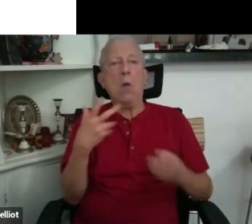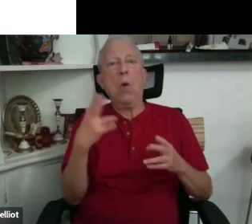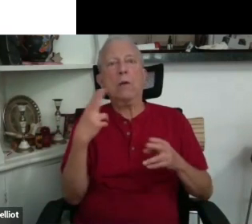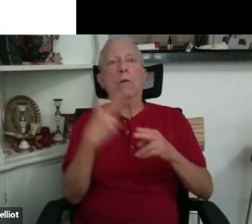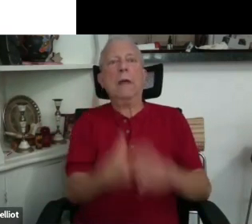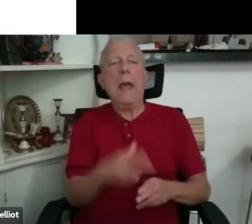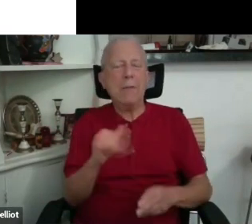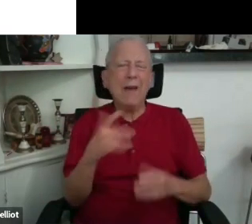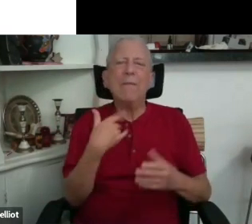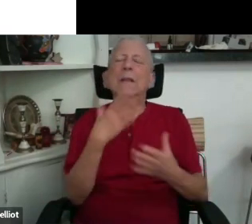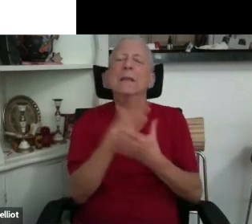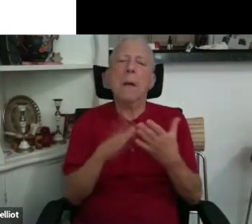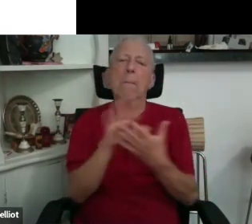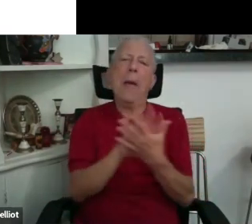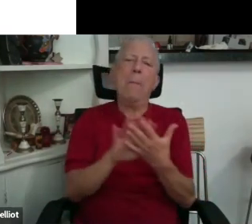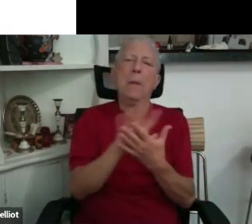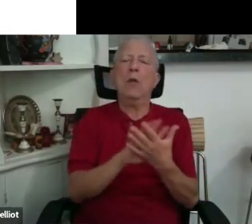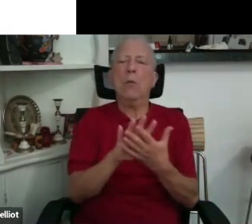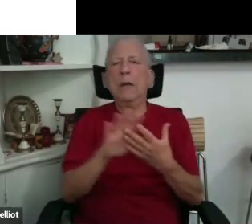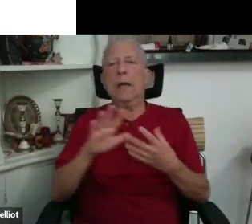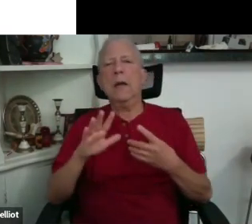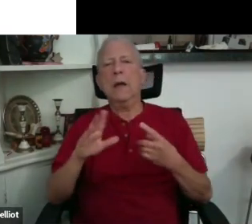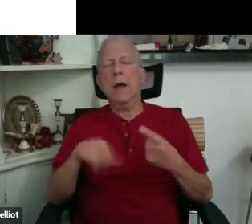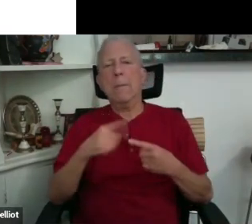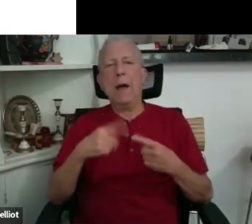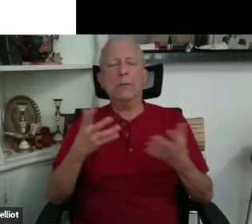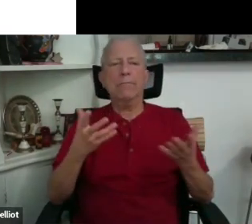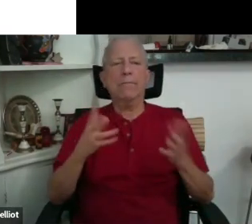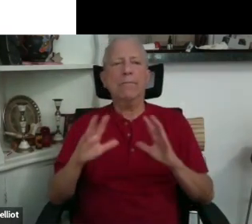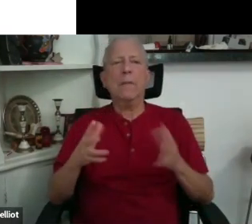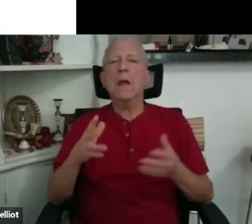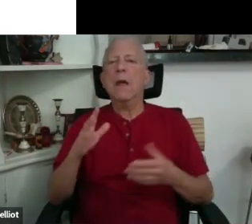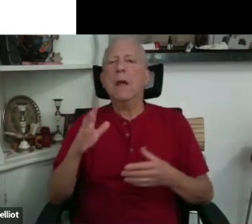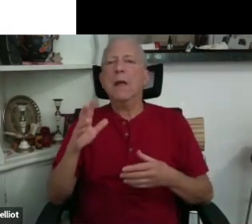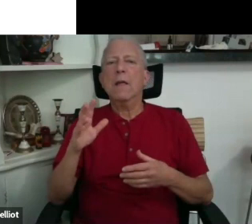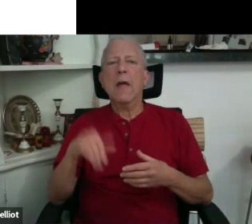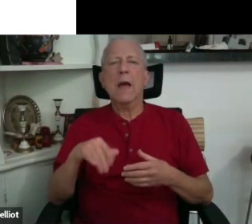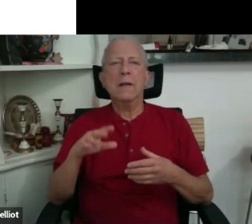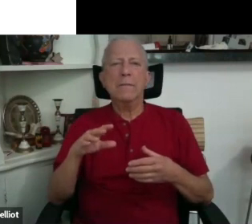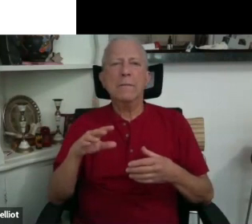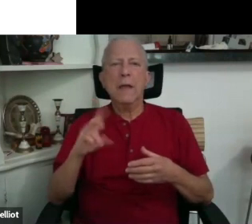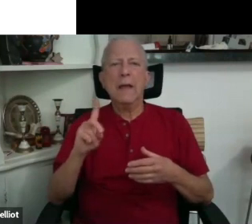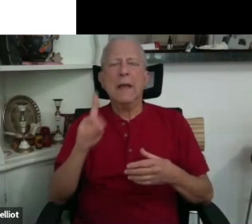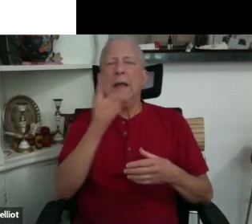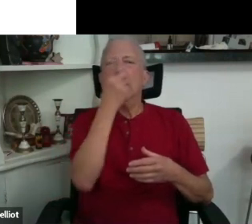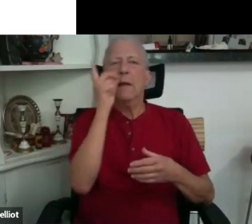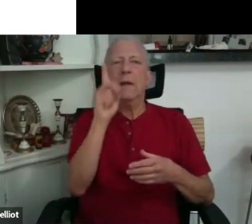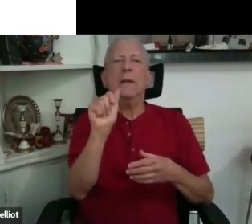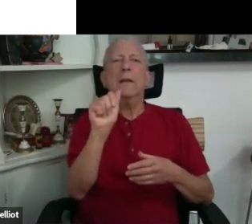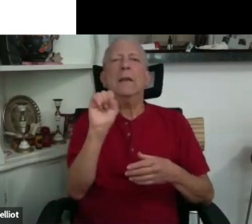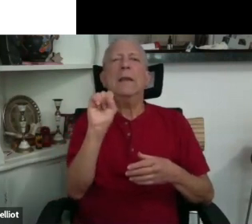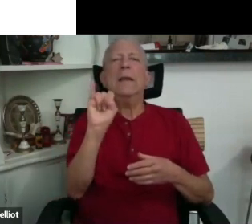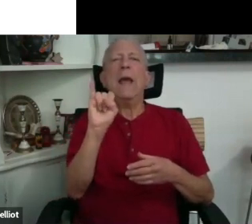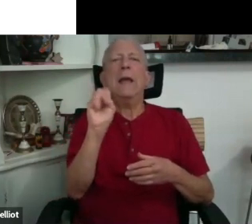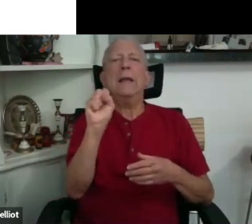some ambiguity about, yeah, like this daisy chaining concern that I'll address,